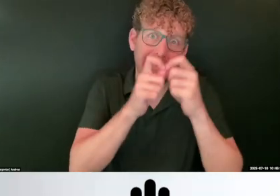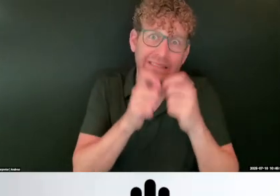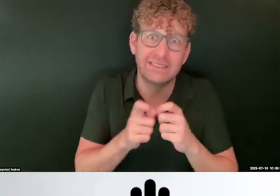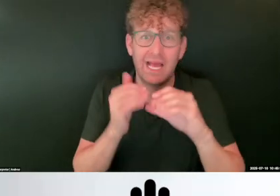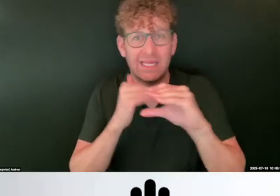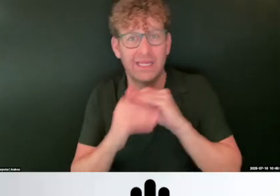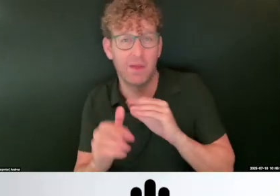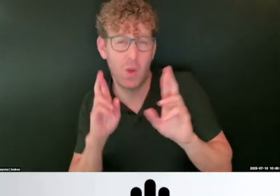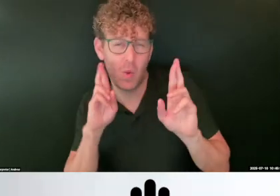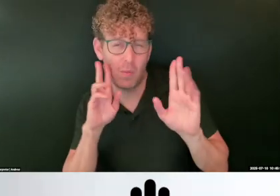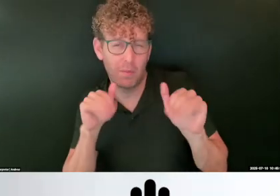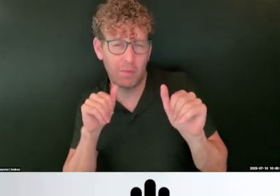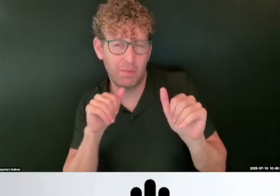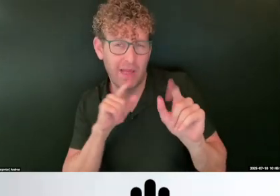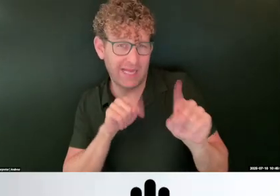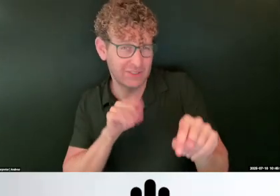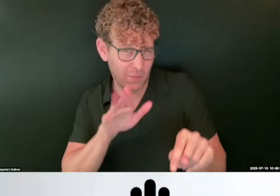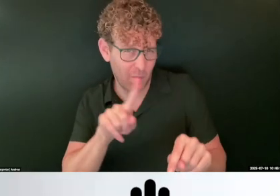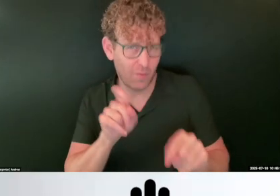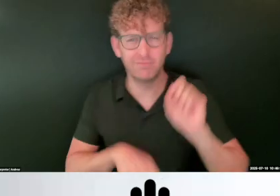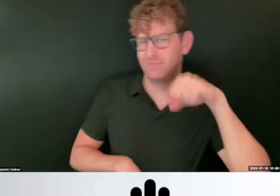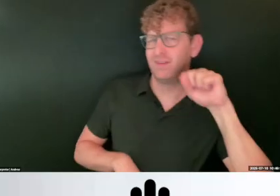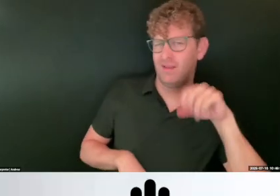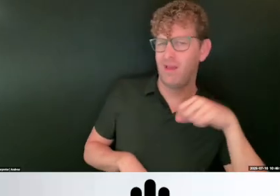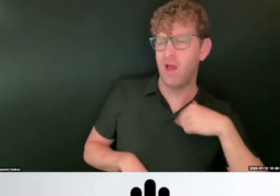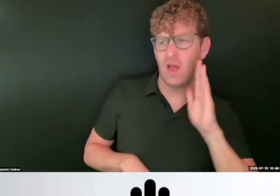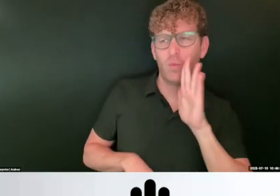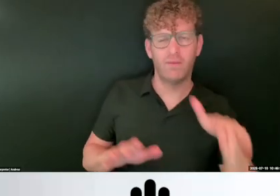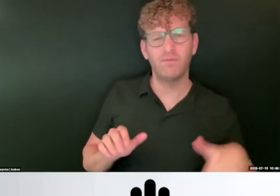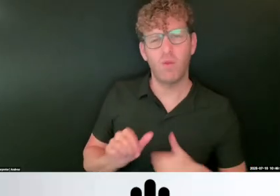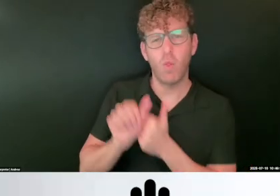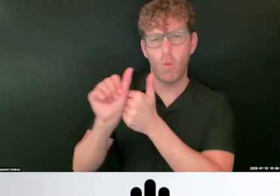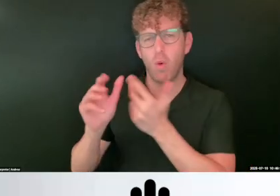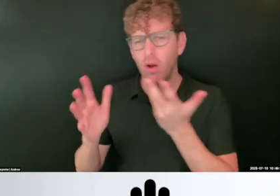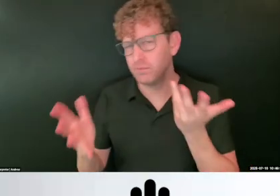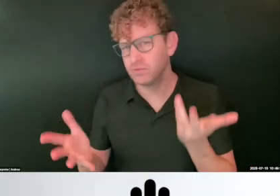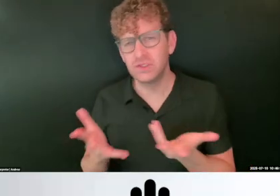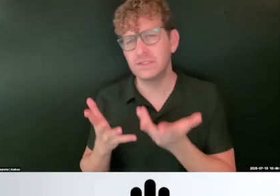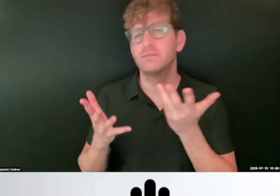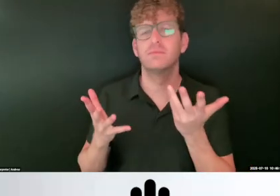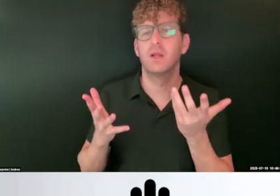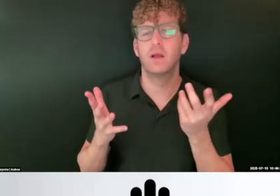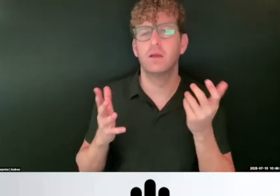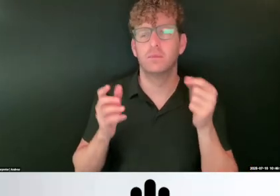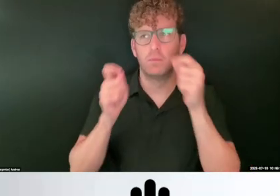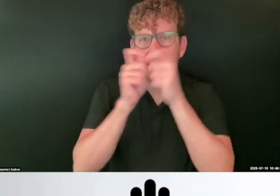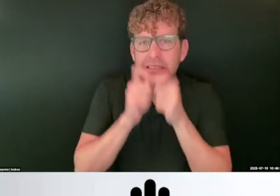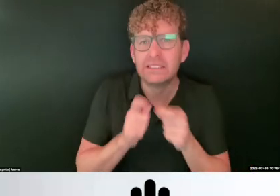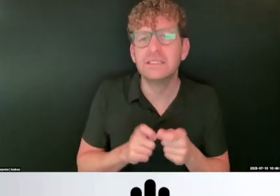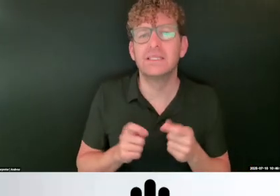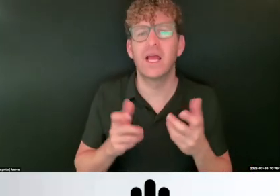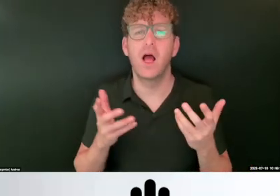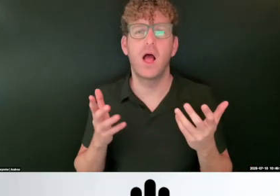I will follow up more detail probably with Christian Corby along with that. Thank